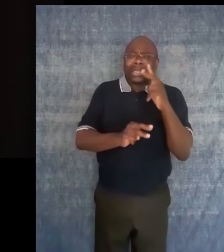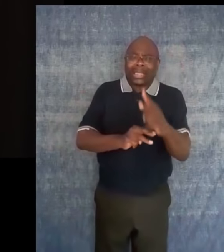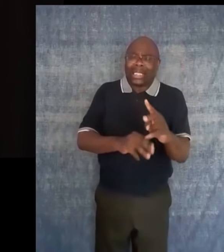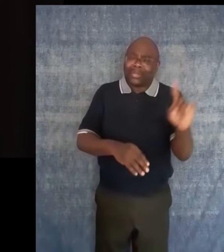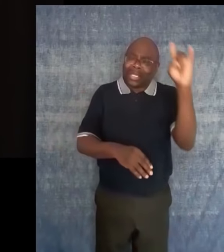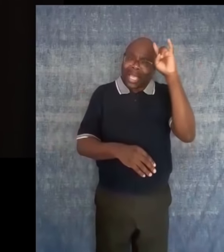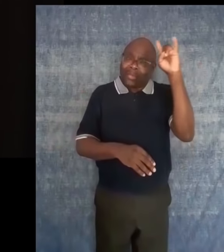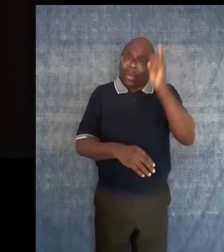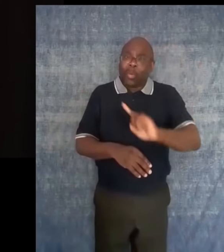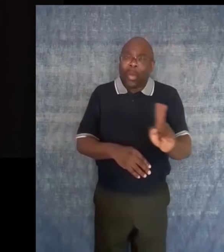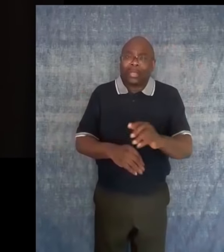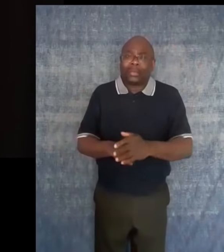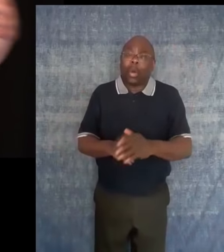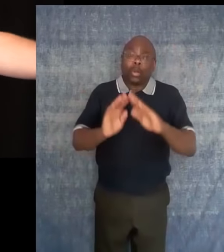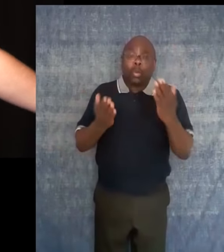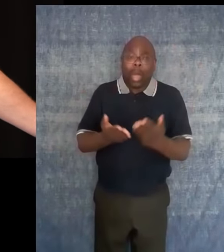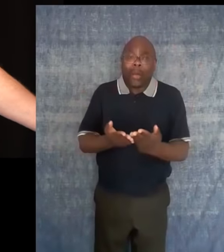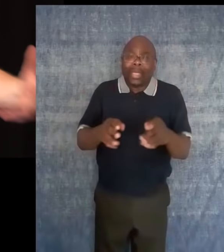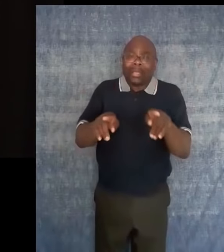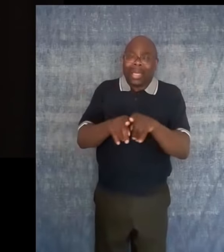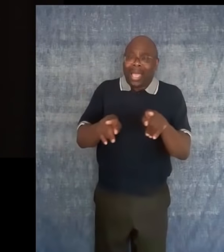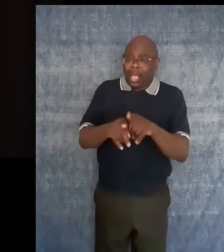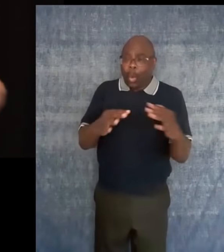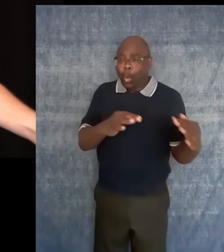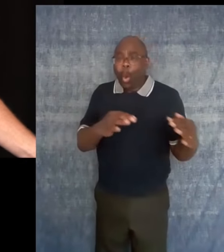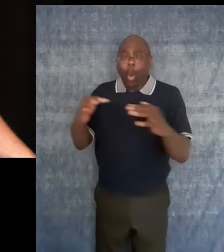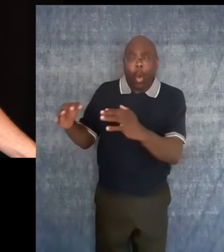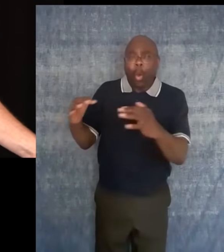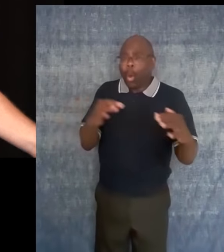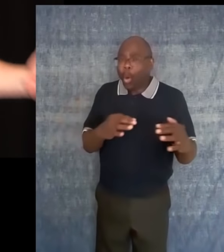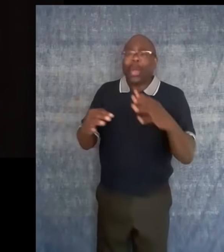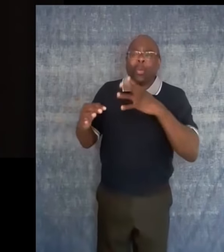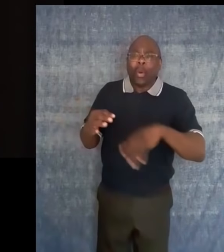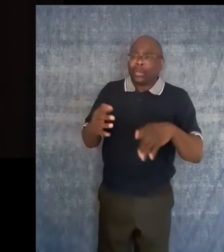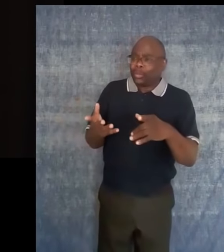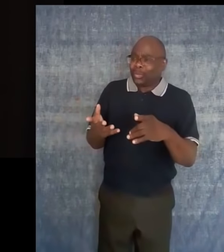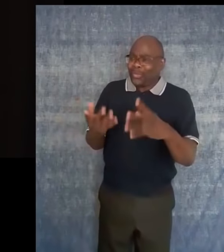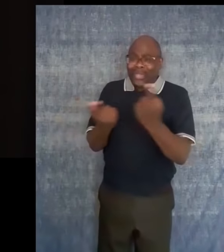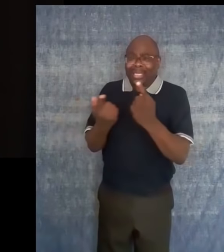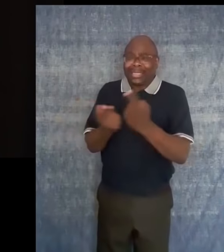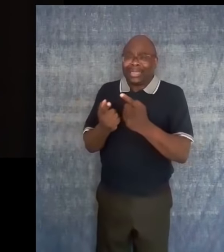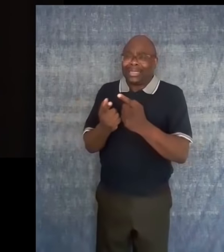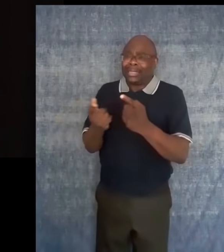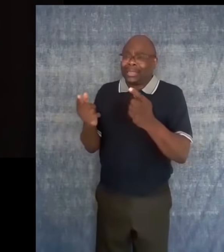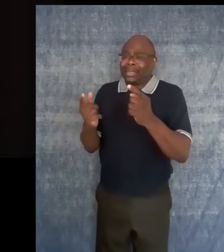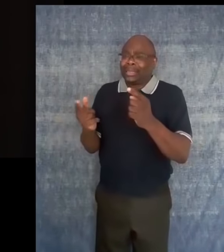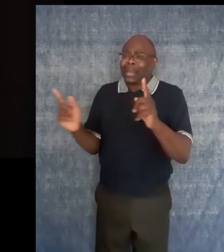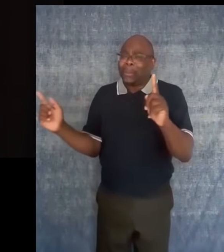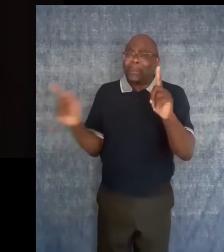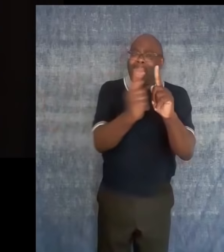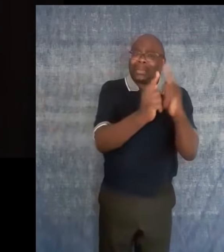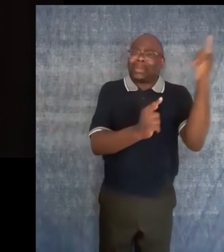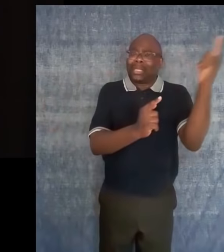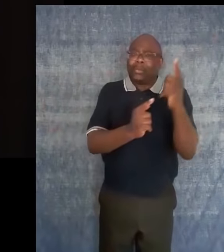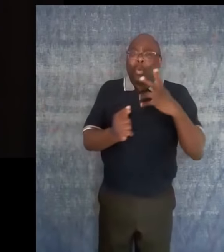enemy, sees the world at being at war with himself, and he wants to reconcile the world to himself, and he wants to